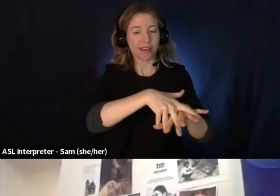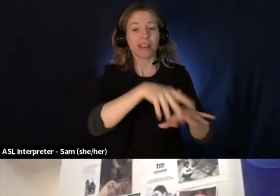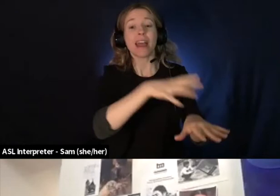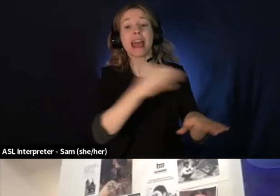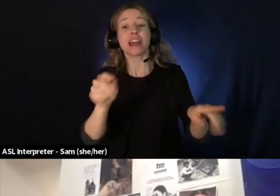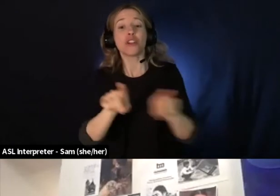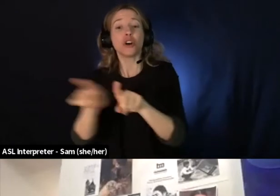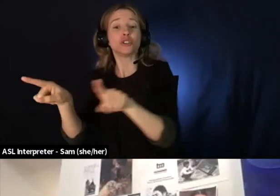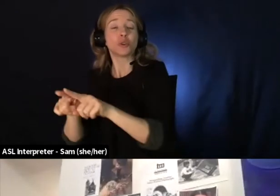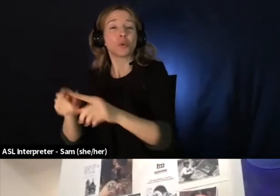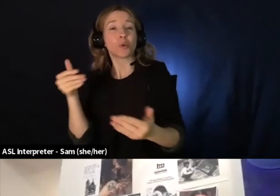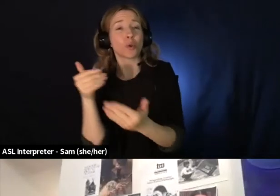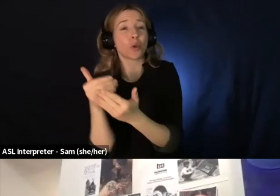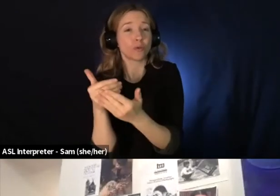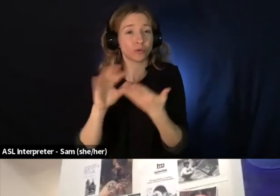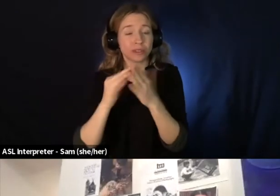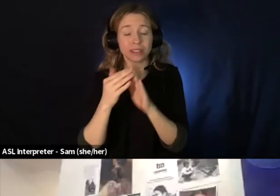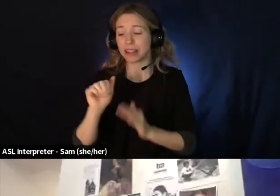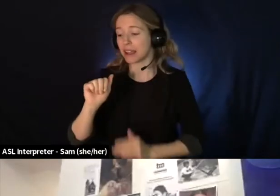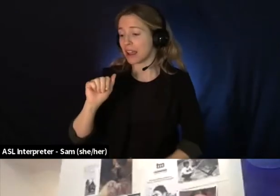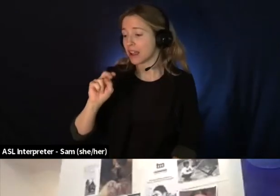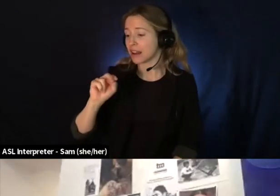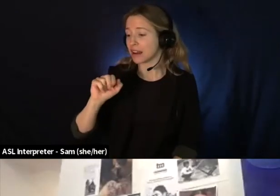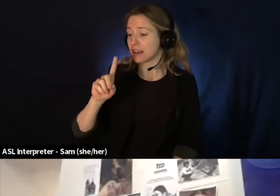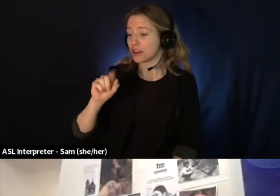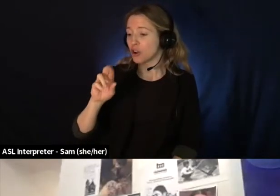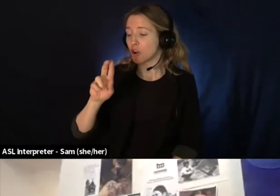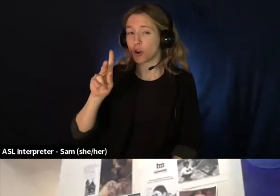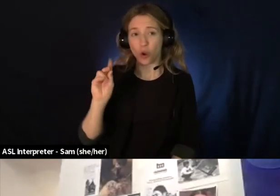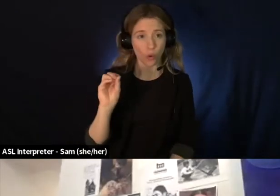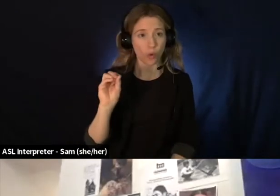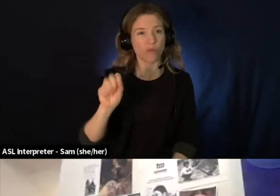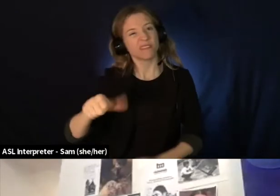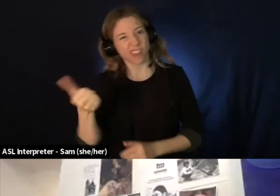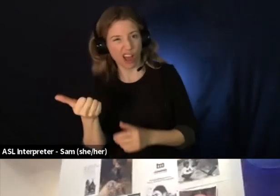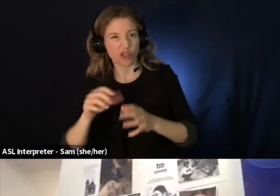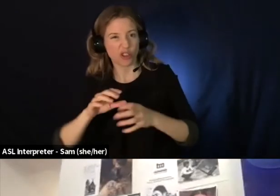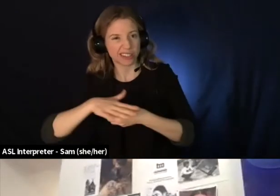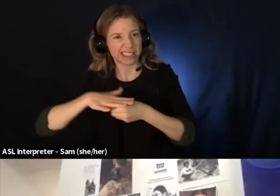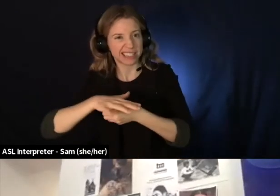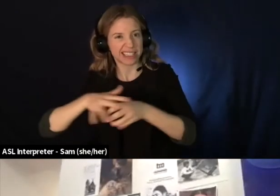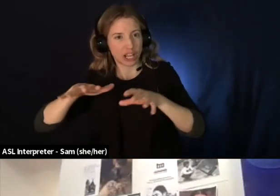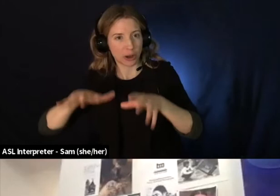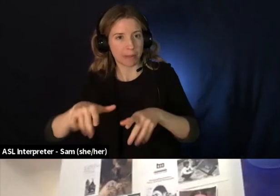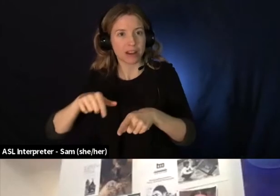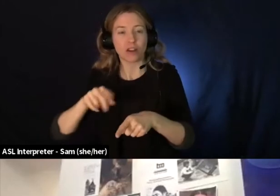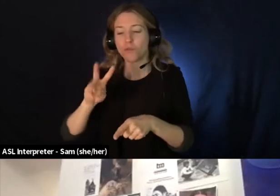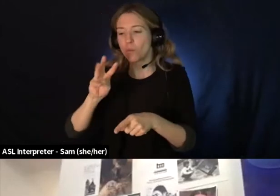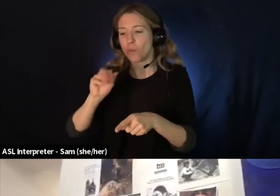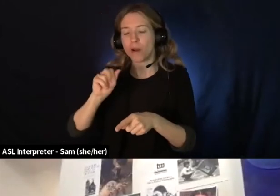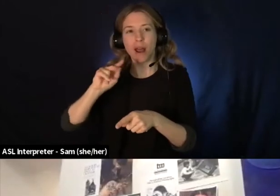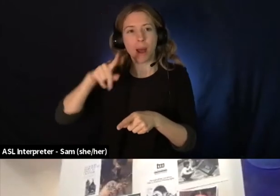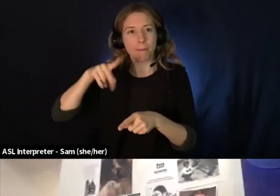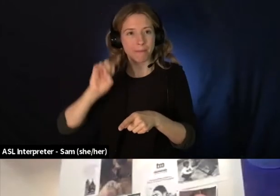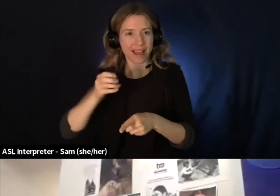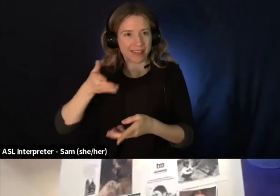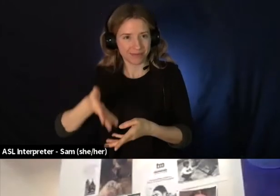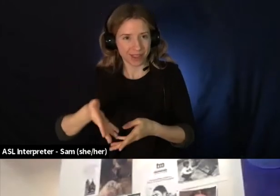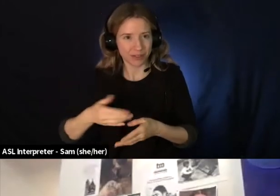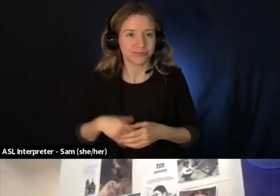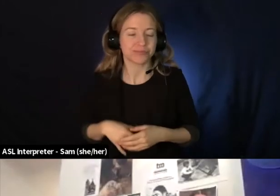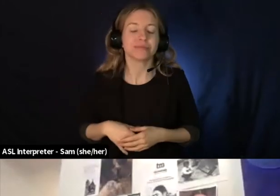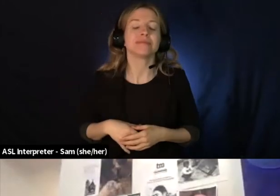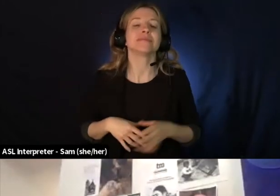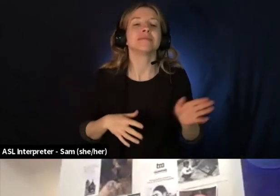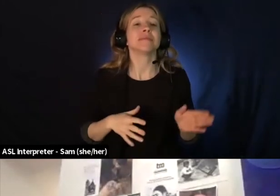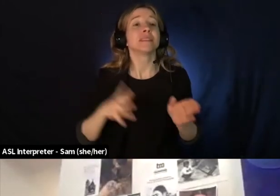in Oklahoma, which was just central Oklahoma. And then we have another group of Lenape that are federally recognized that